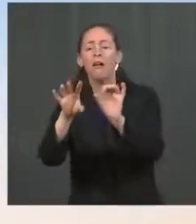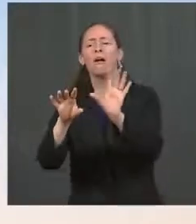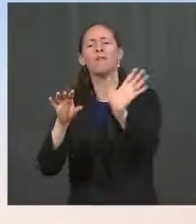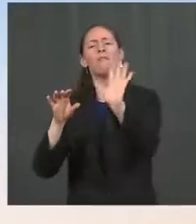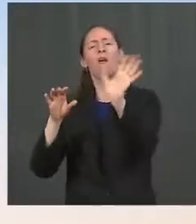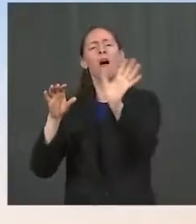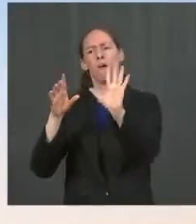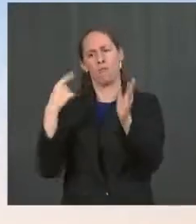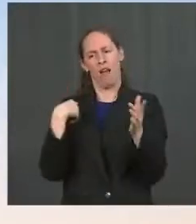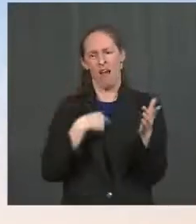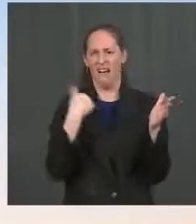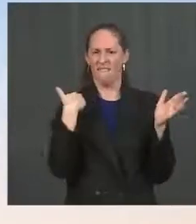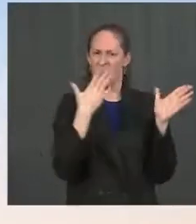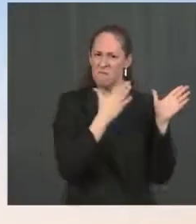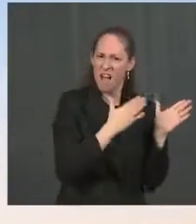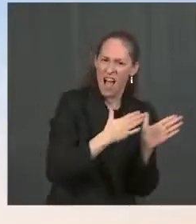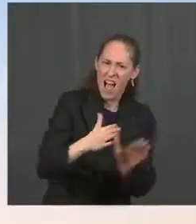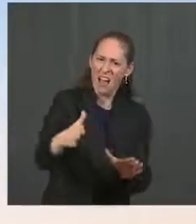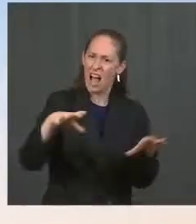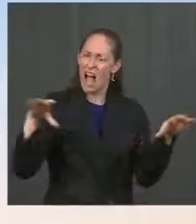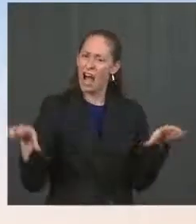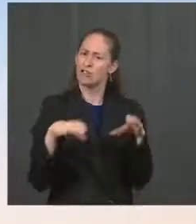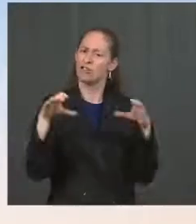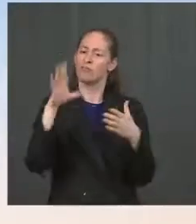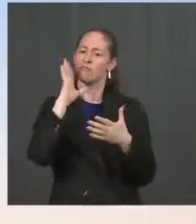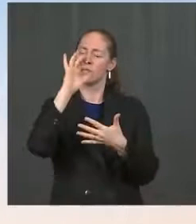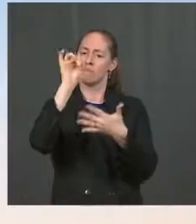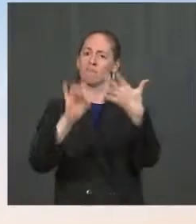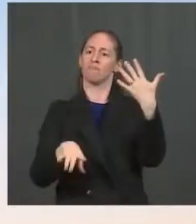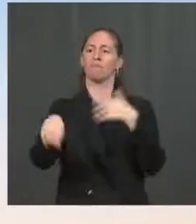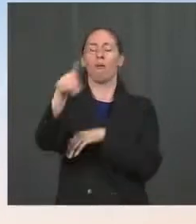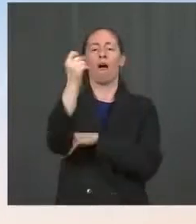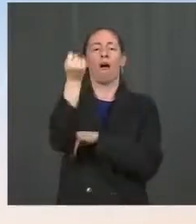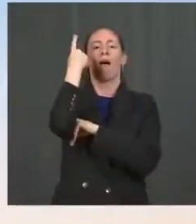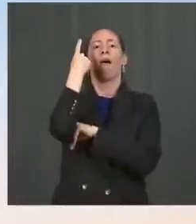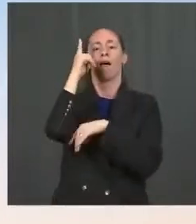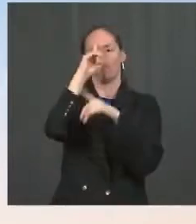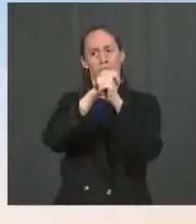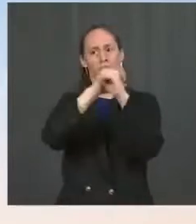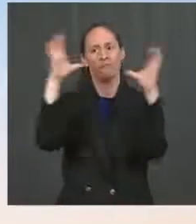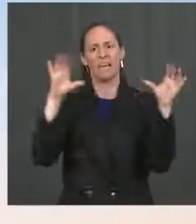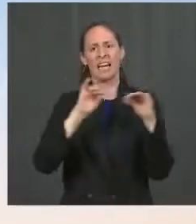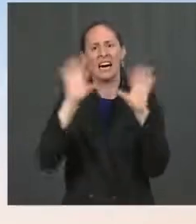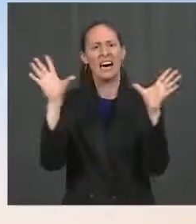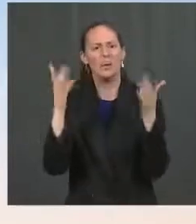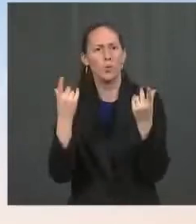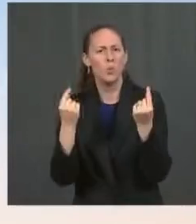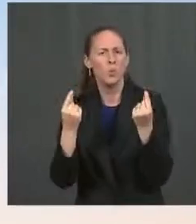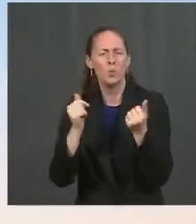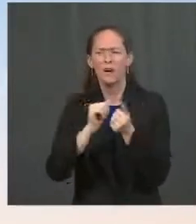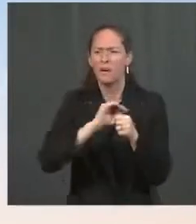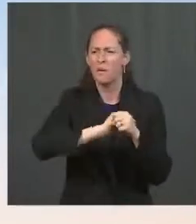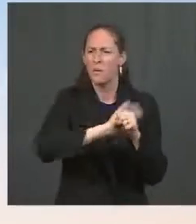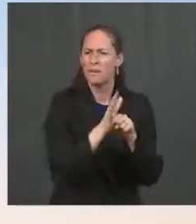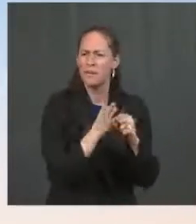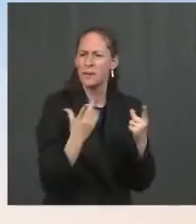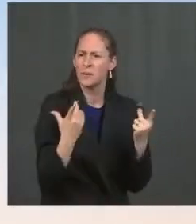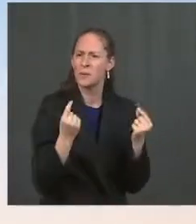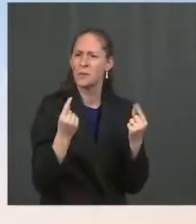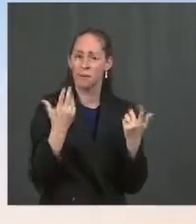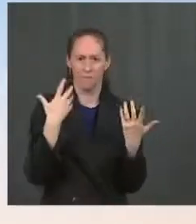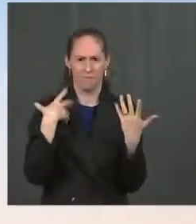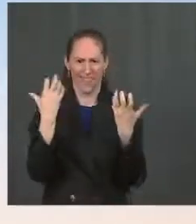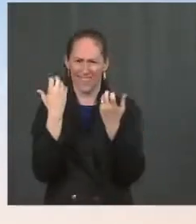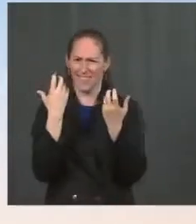announcing is a series of bold and ambitious steps to address COVID, to save more lives, to protect